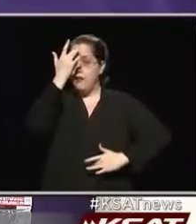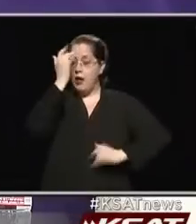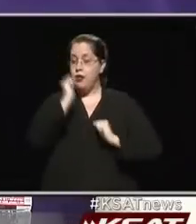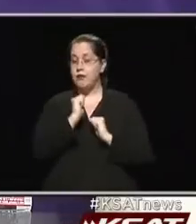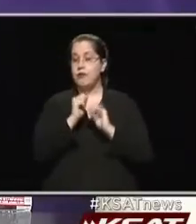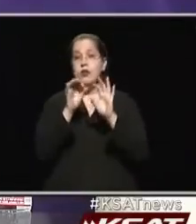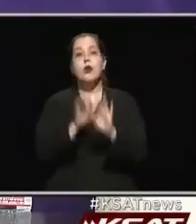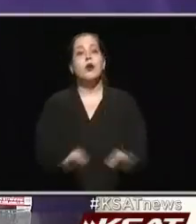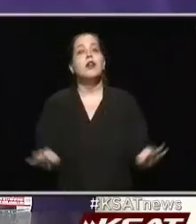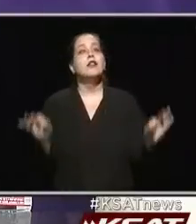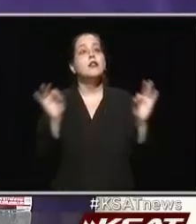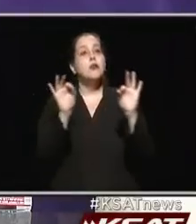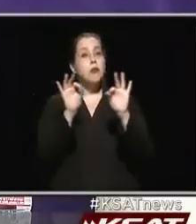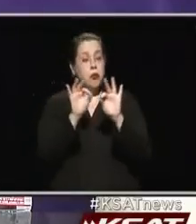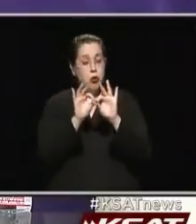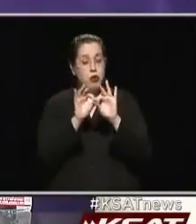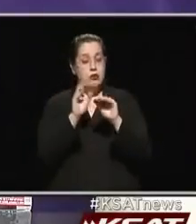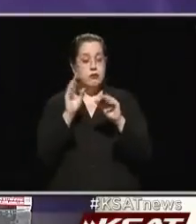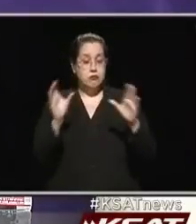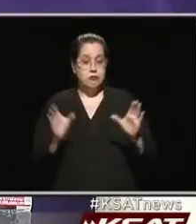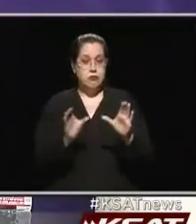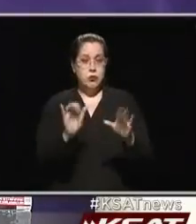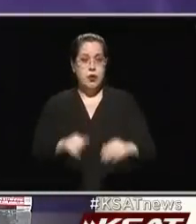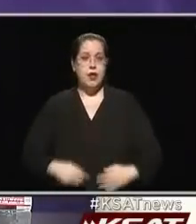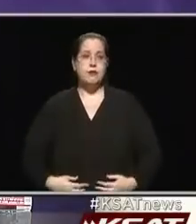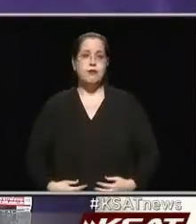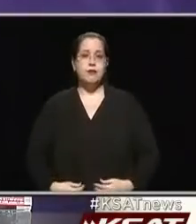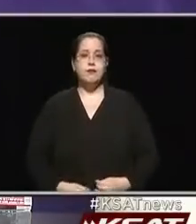very important that you do that.